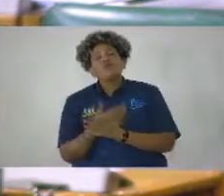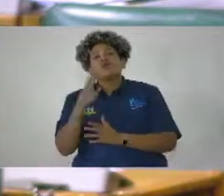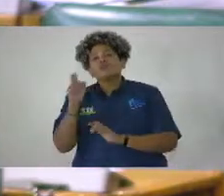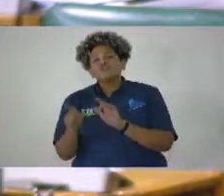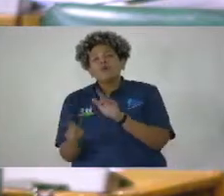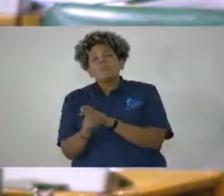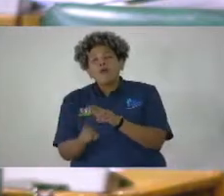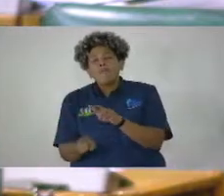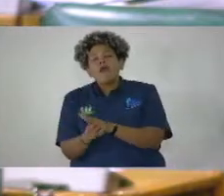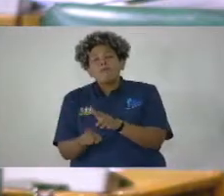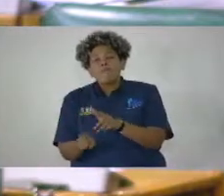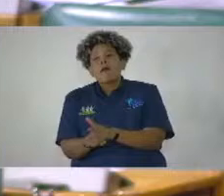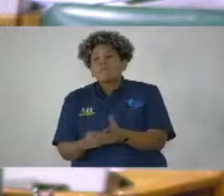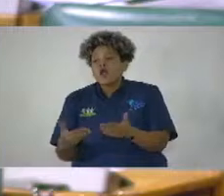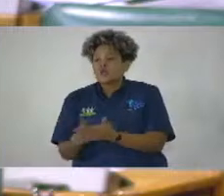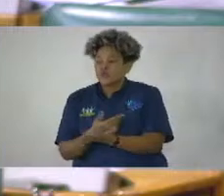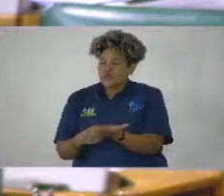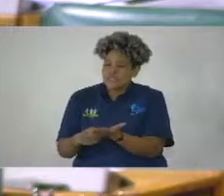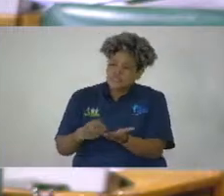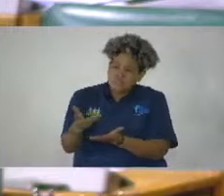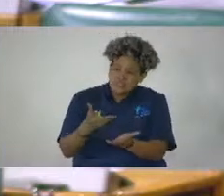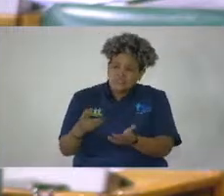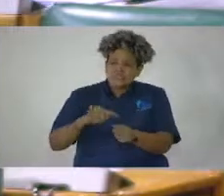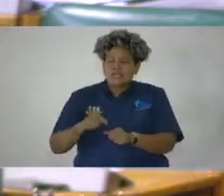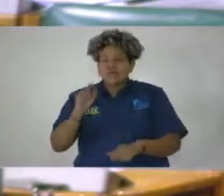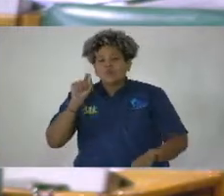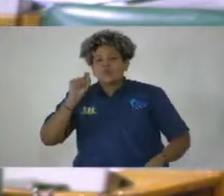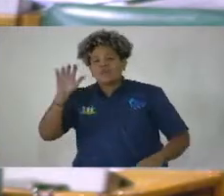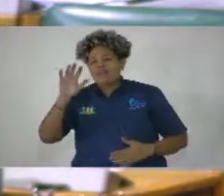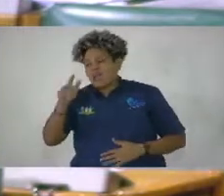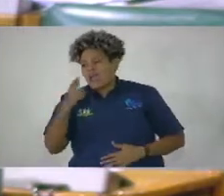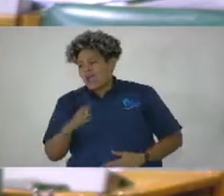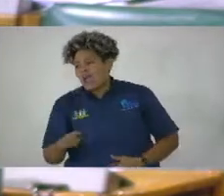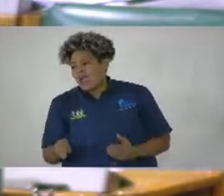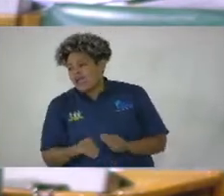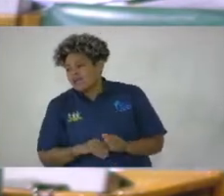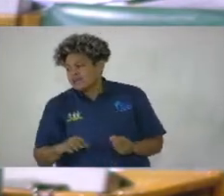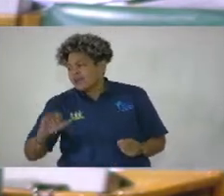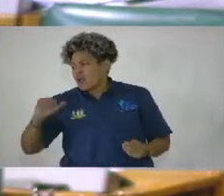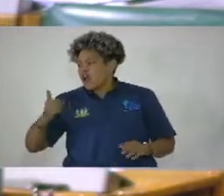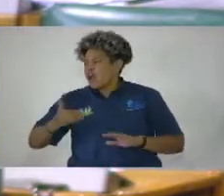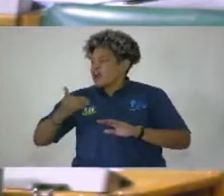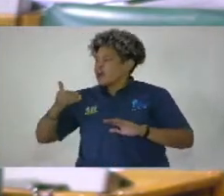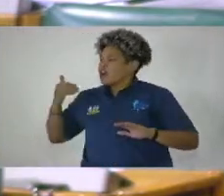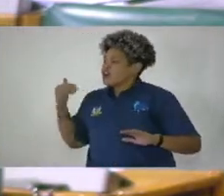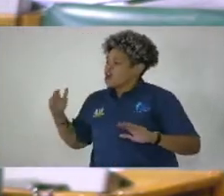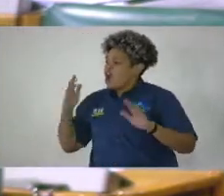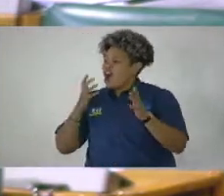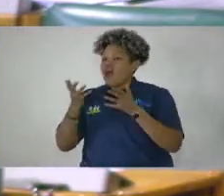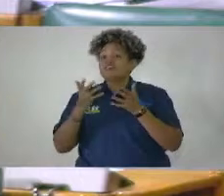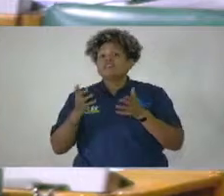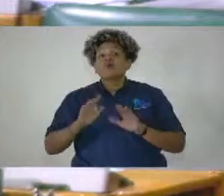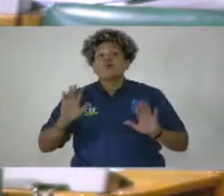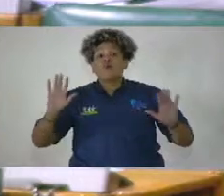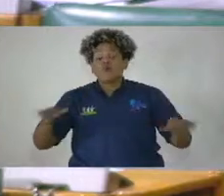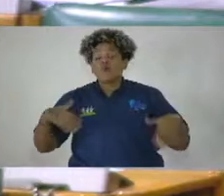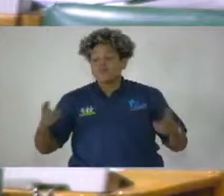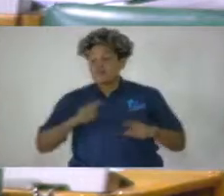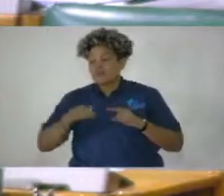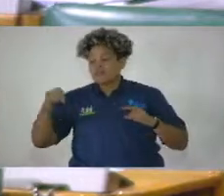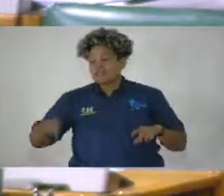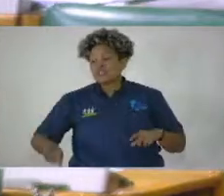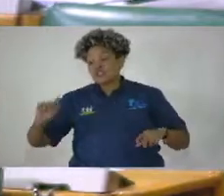new bargaining period begins in 2025, a whole other set of conversations. But this